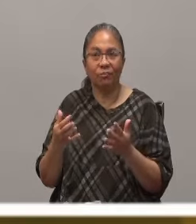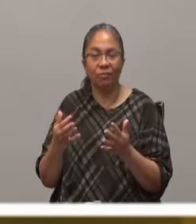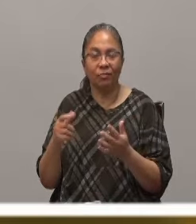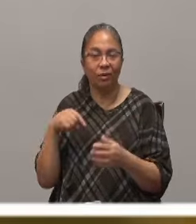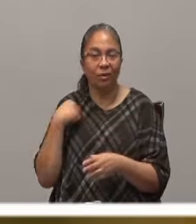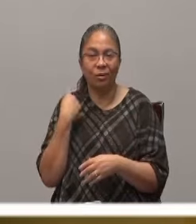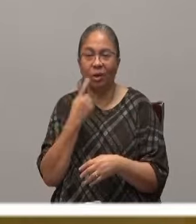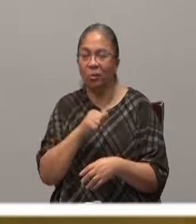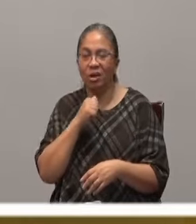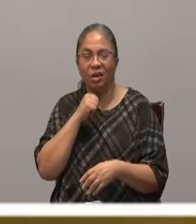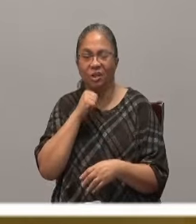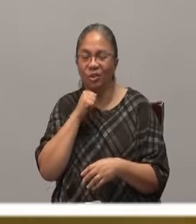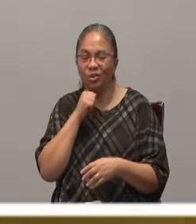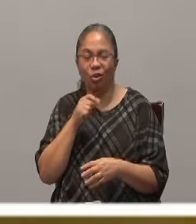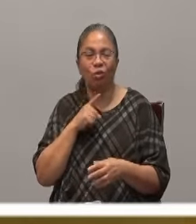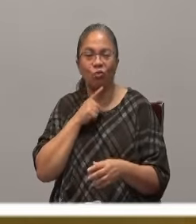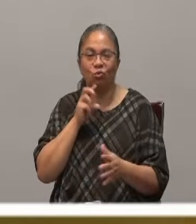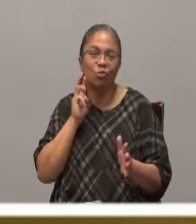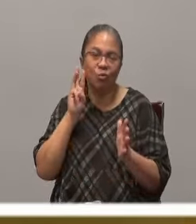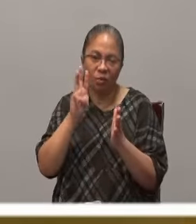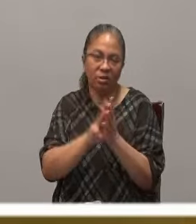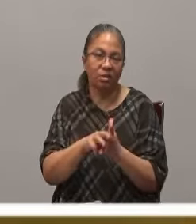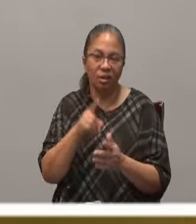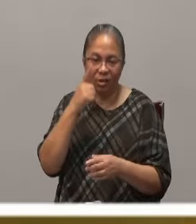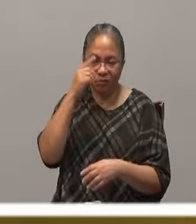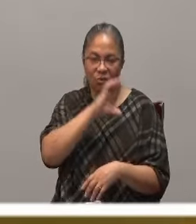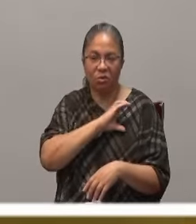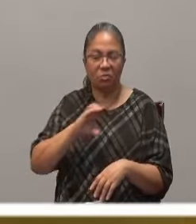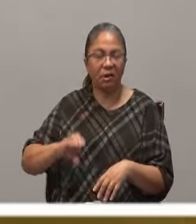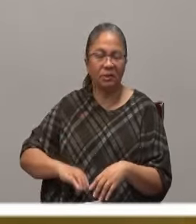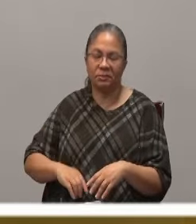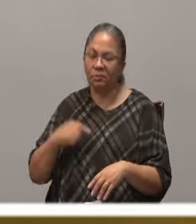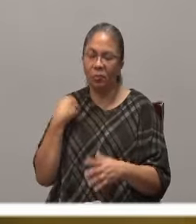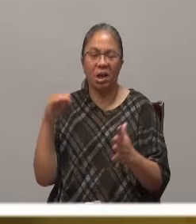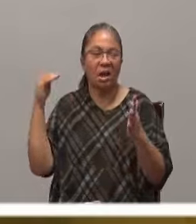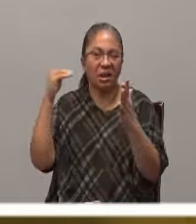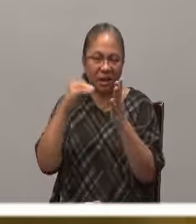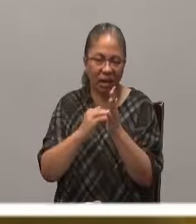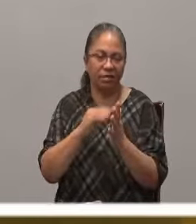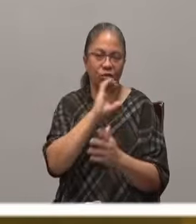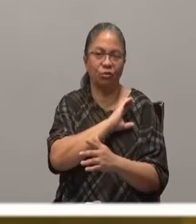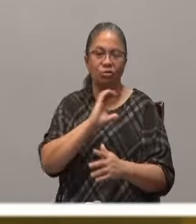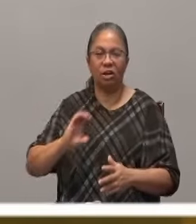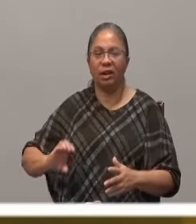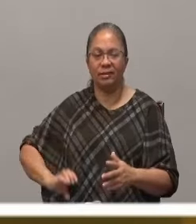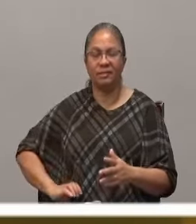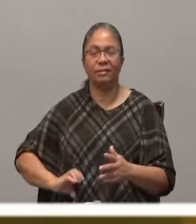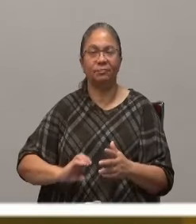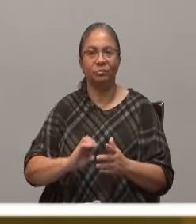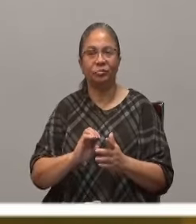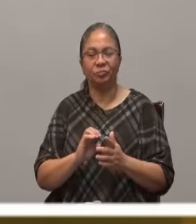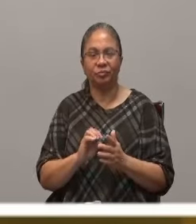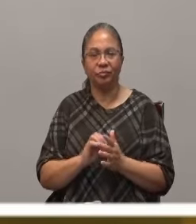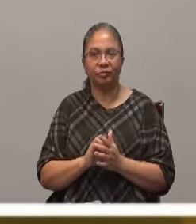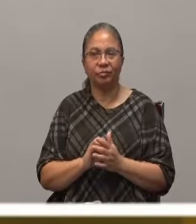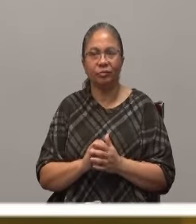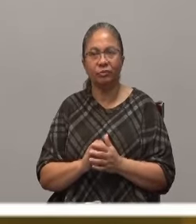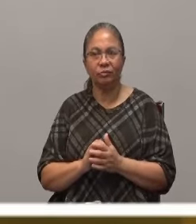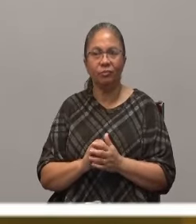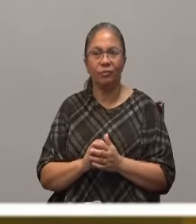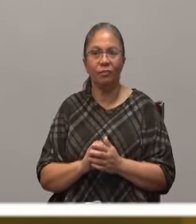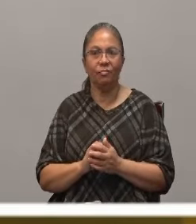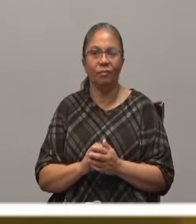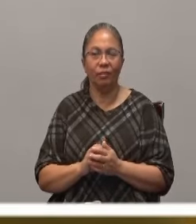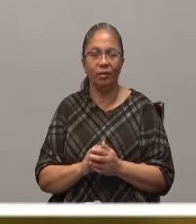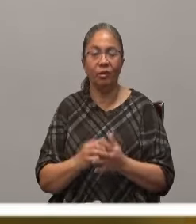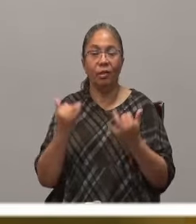witness to what the truth is. That's all we're doing, a counter witness to what the truth is.